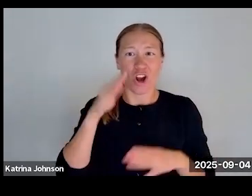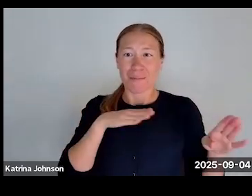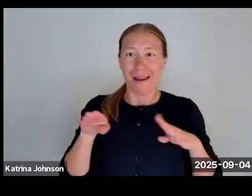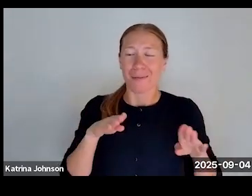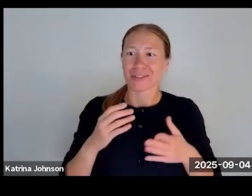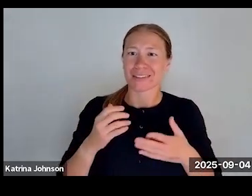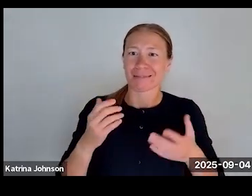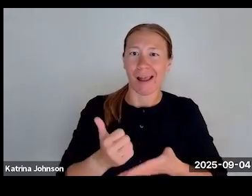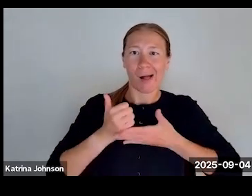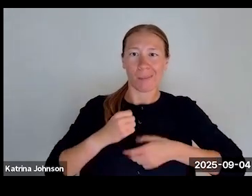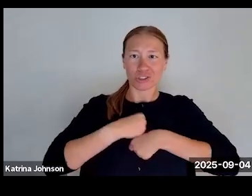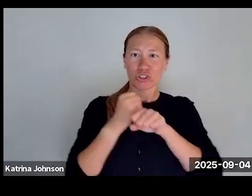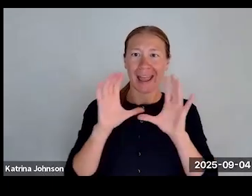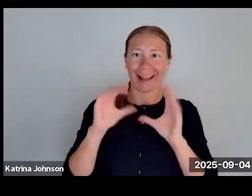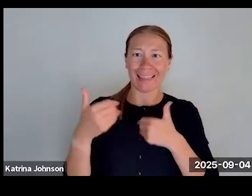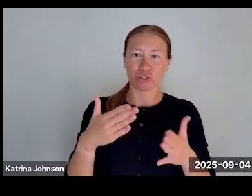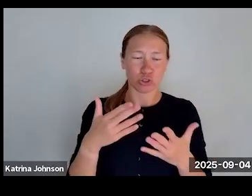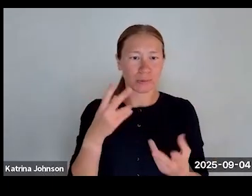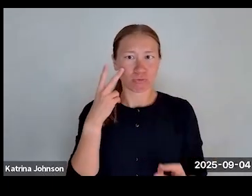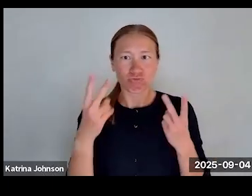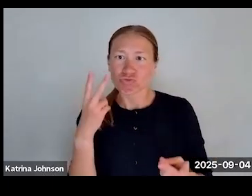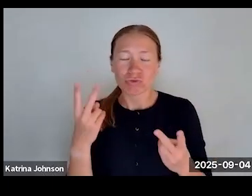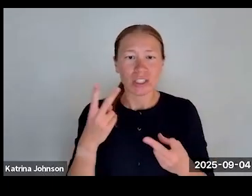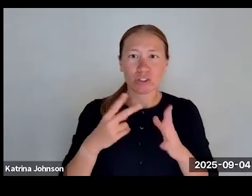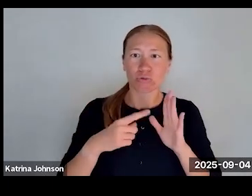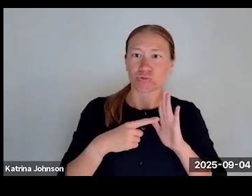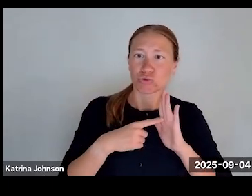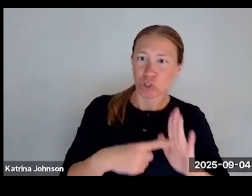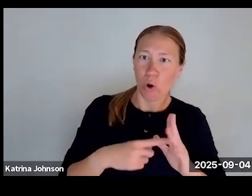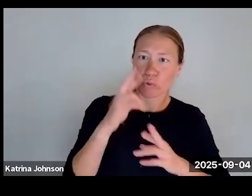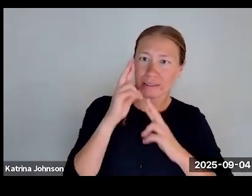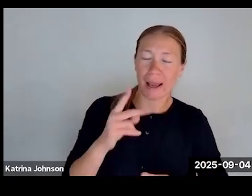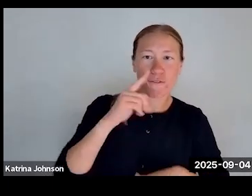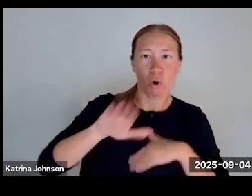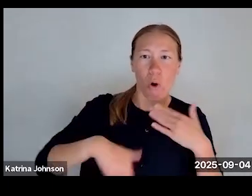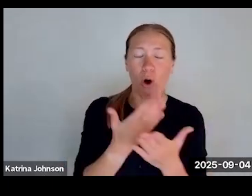can feel respected and seen for who they are.